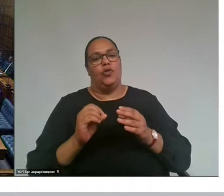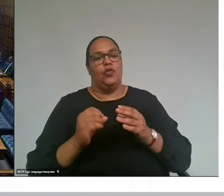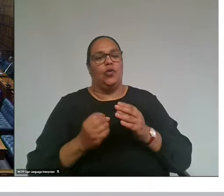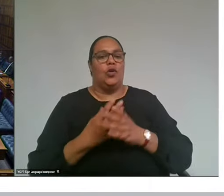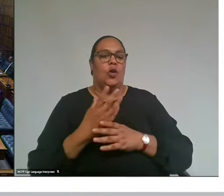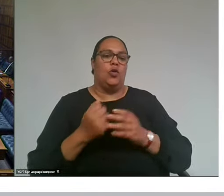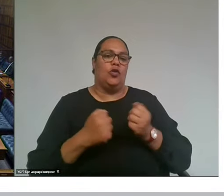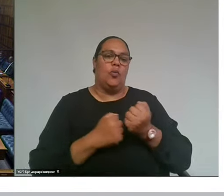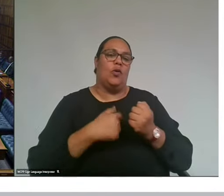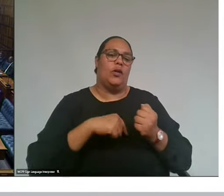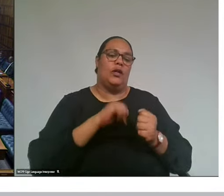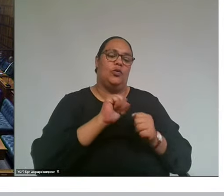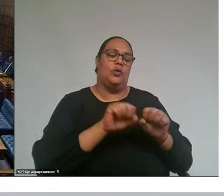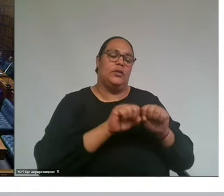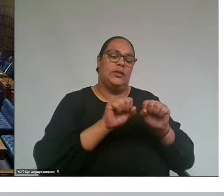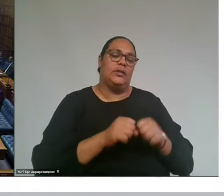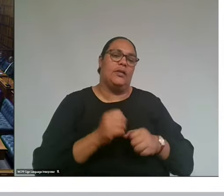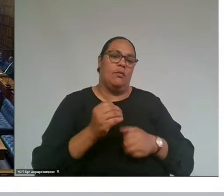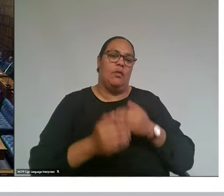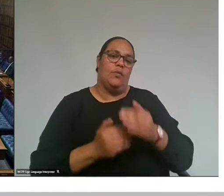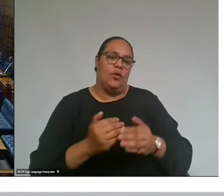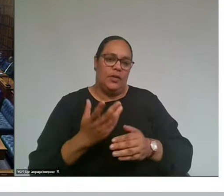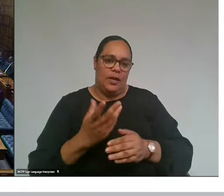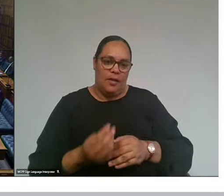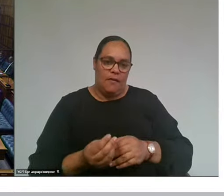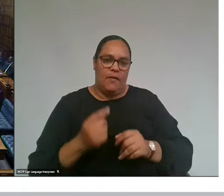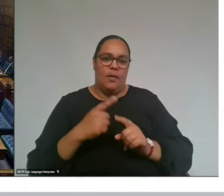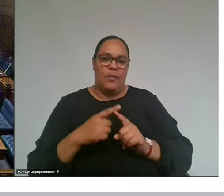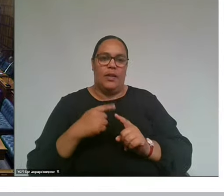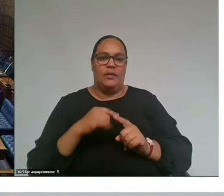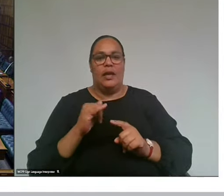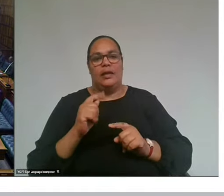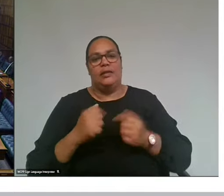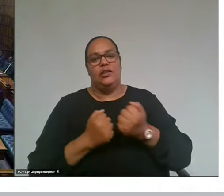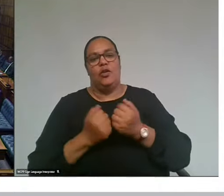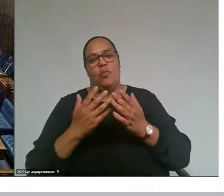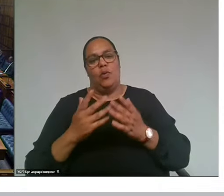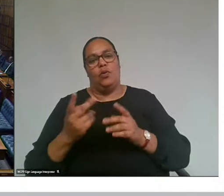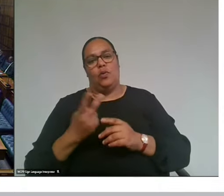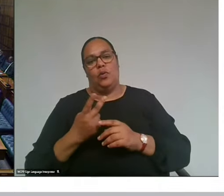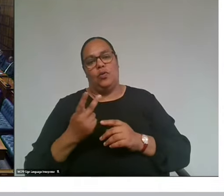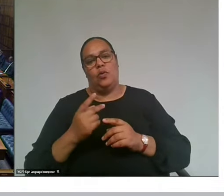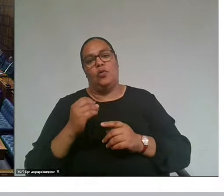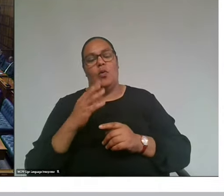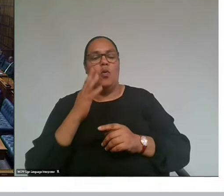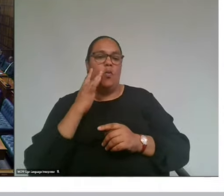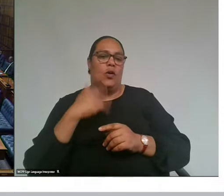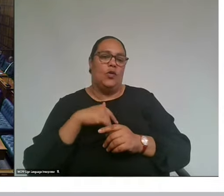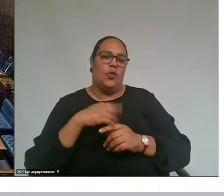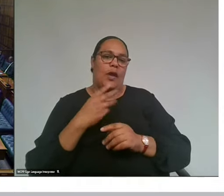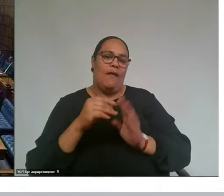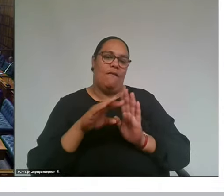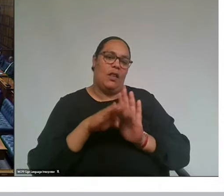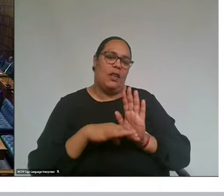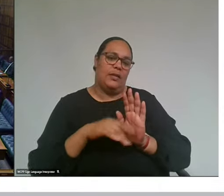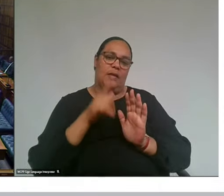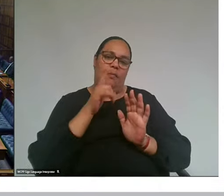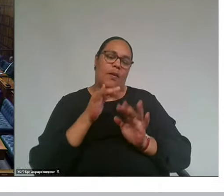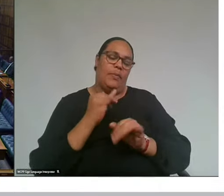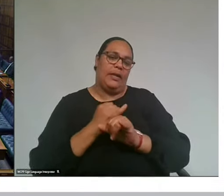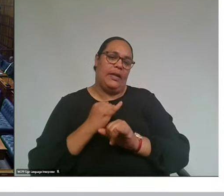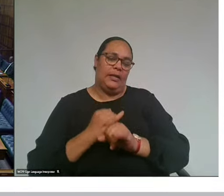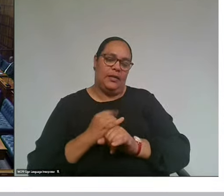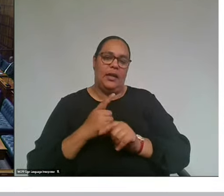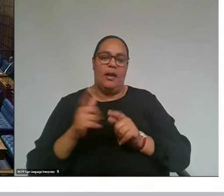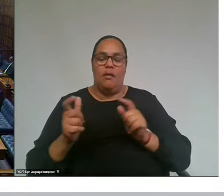us with their systems and processes and um it support as well when we had been listed as a public entity and